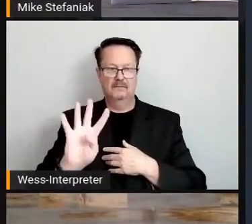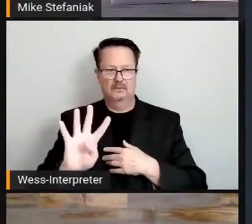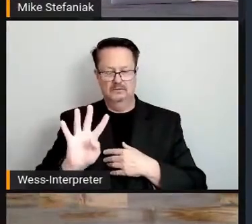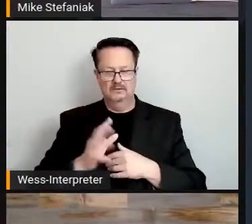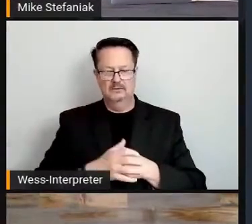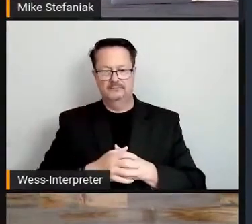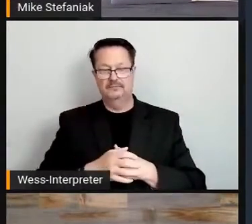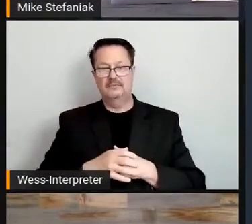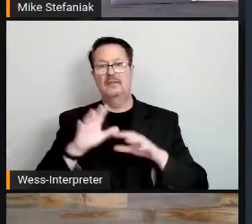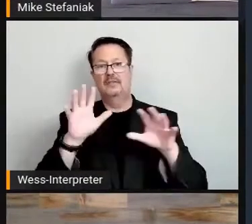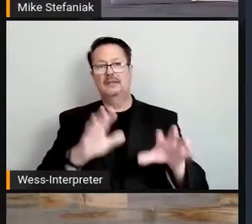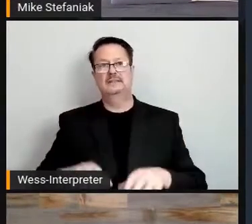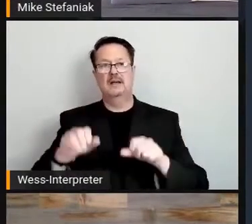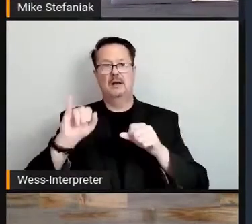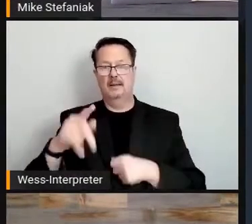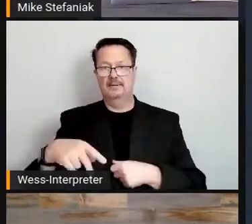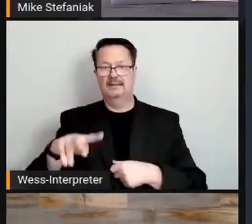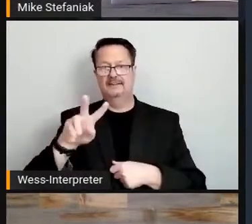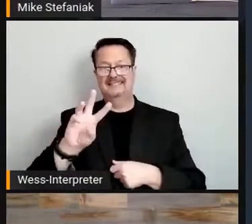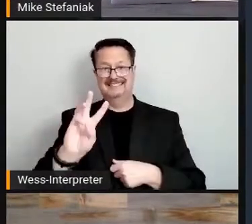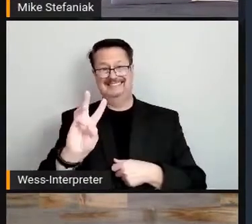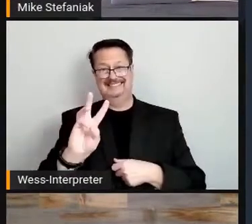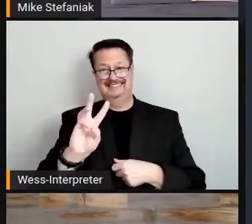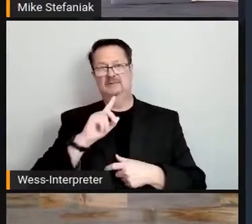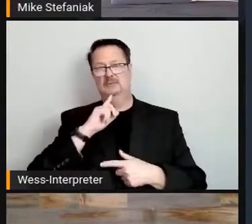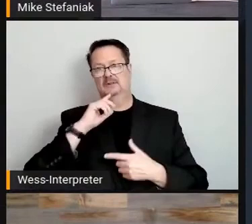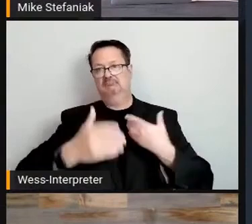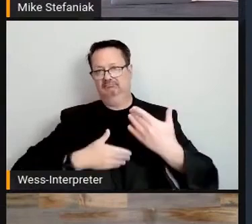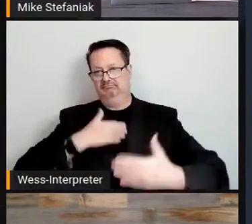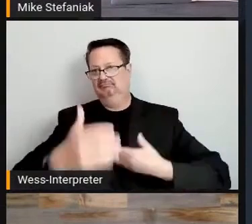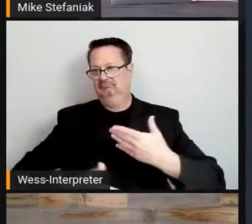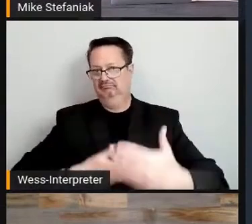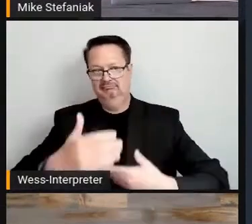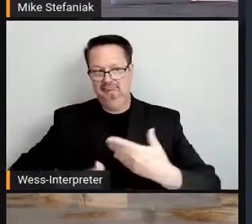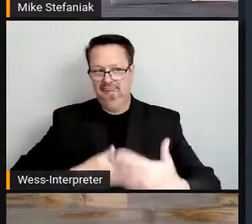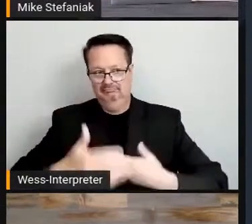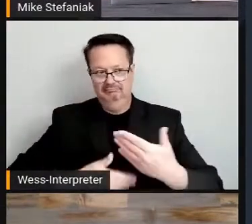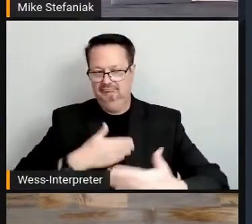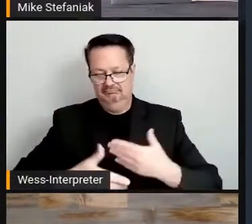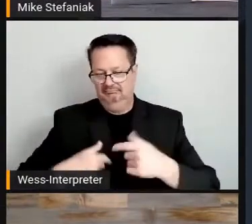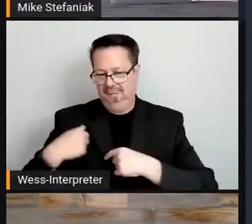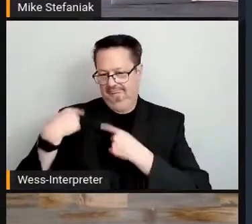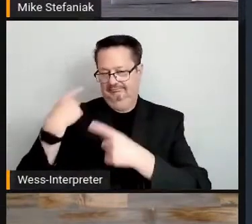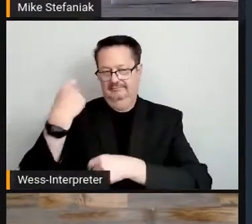Adoption of IPv6 has certainly been accelerating over the last several years.